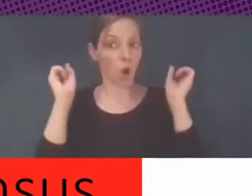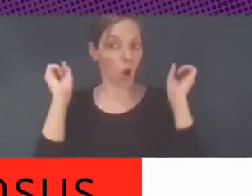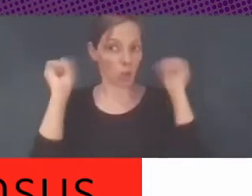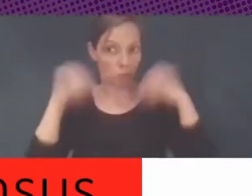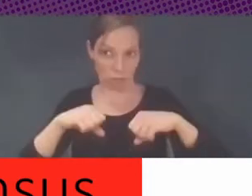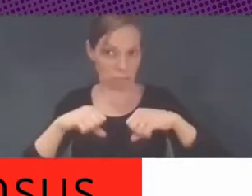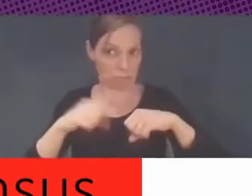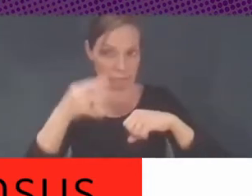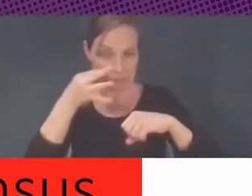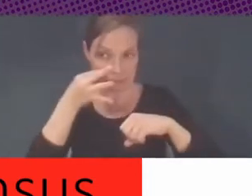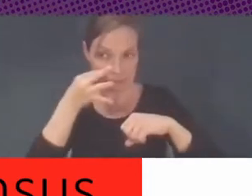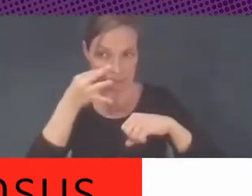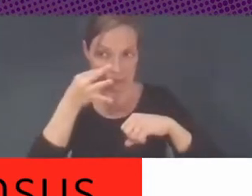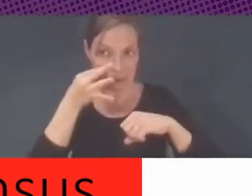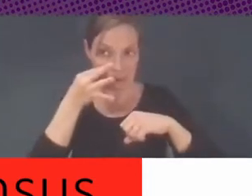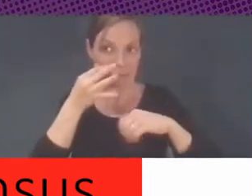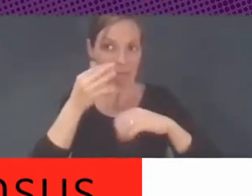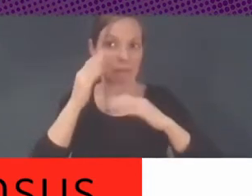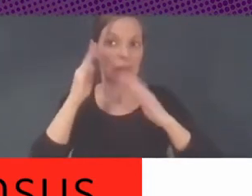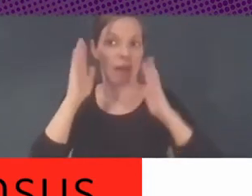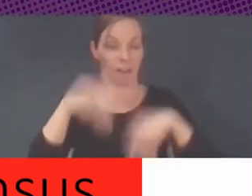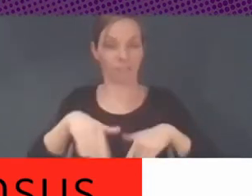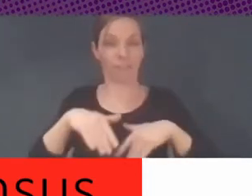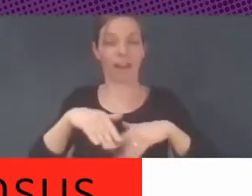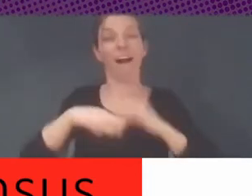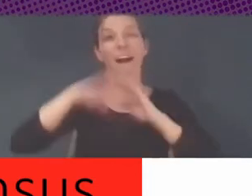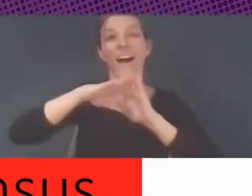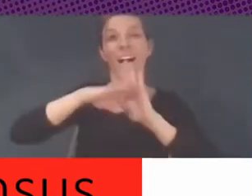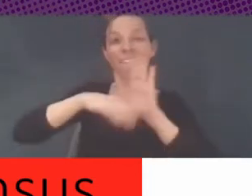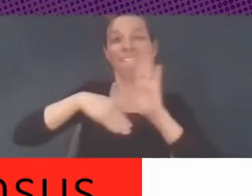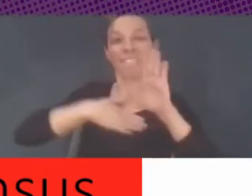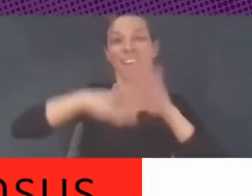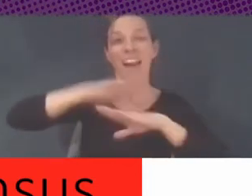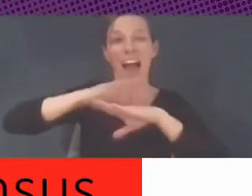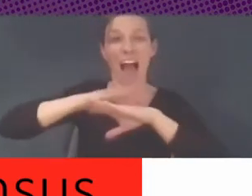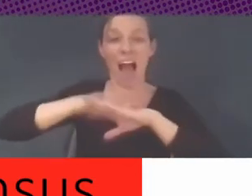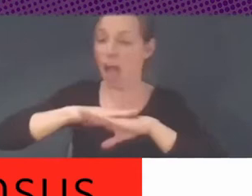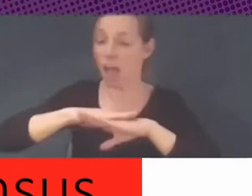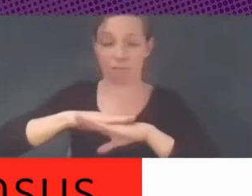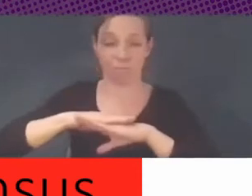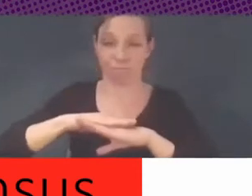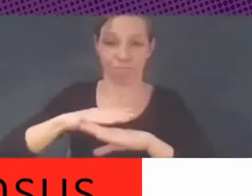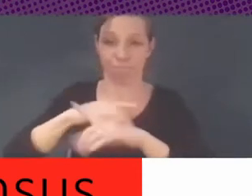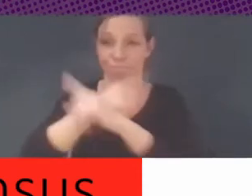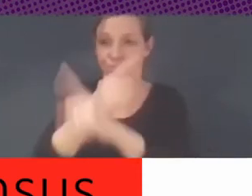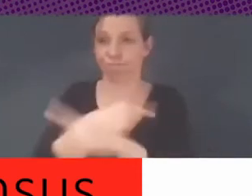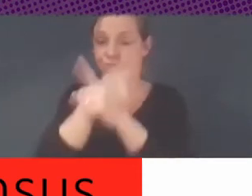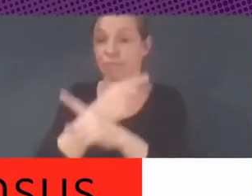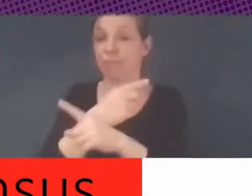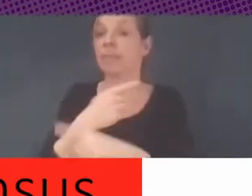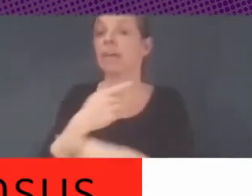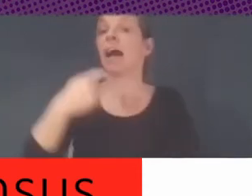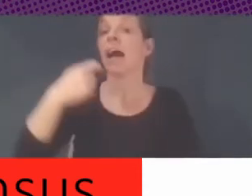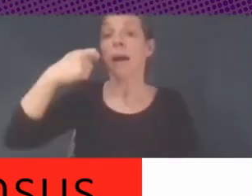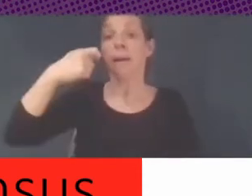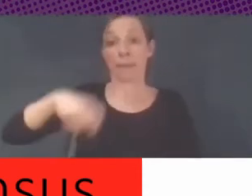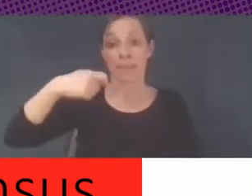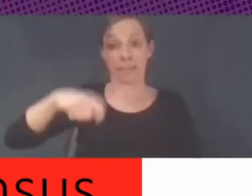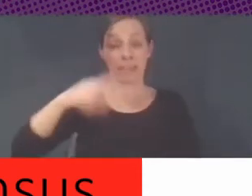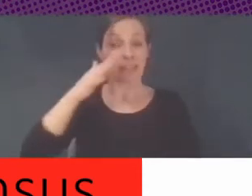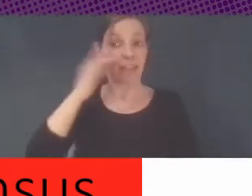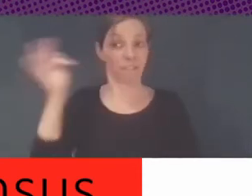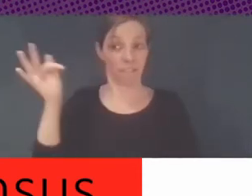President Macron of France who is not viewed as a radical left-winger has recently